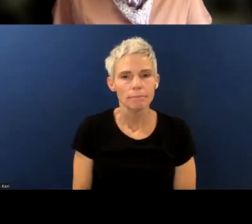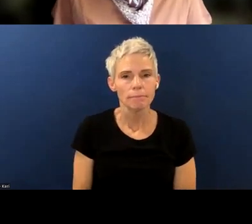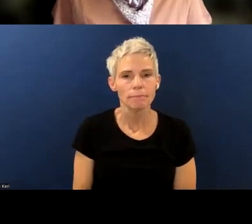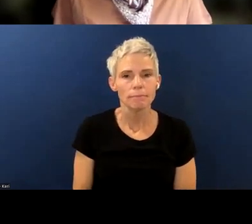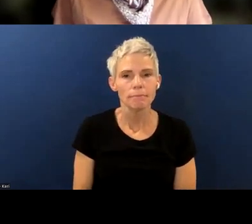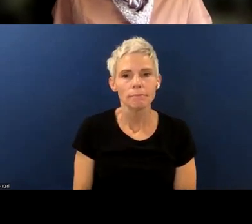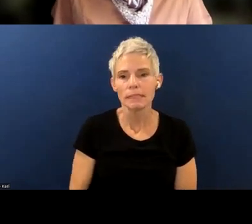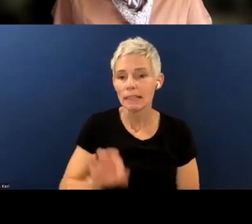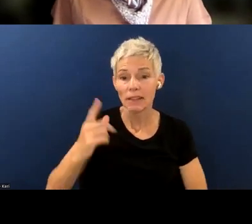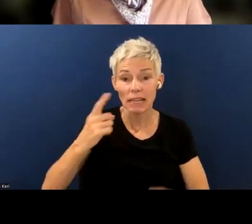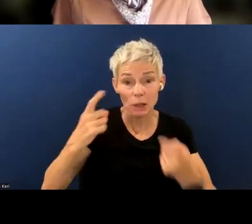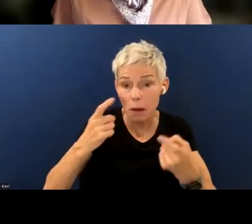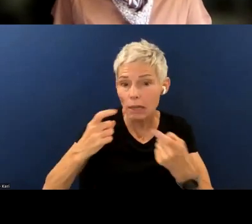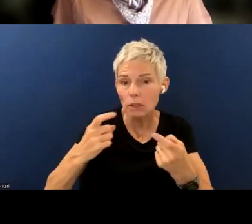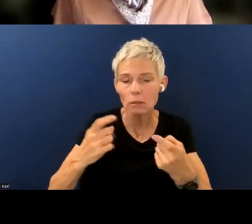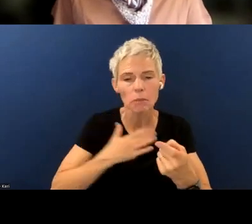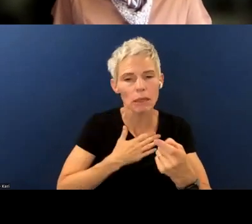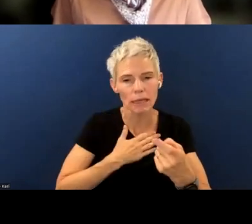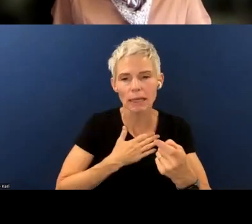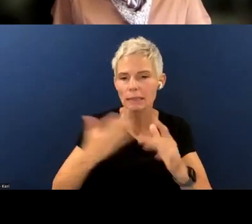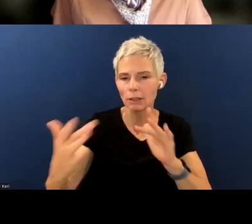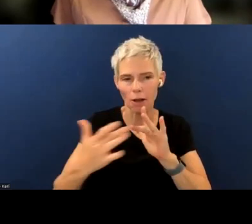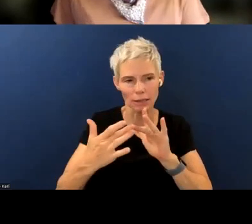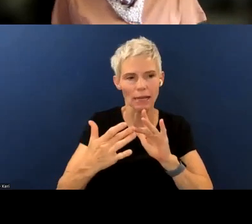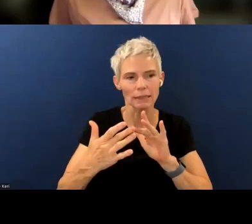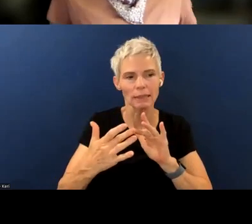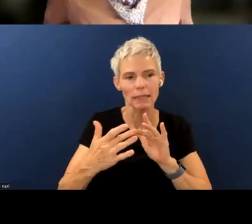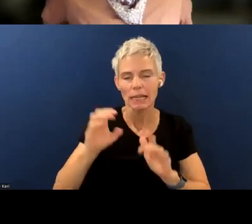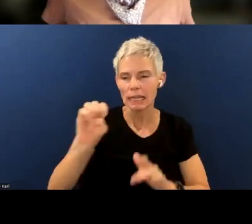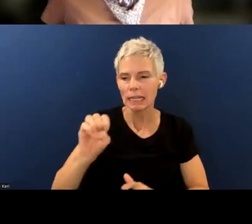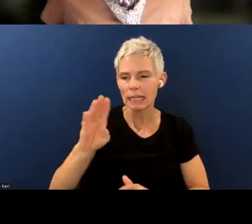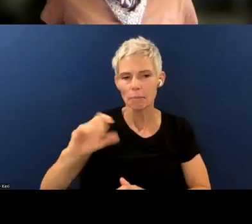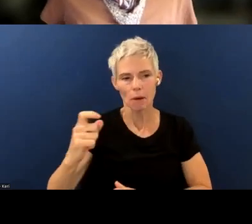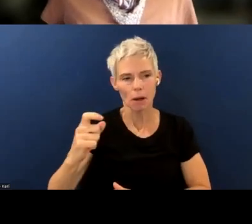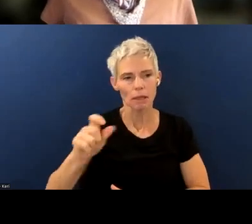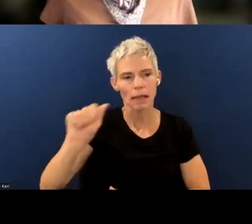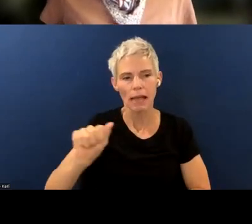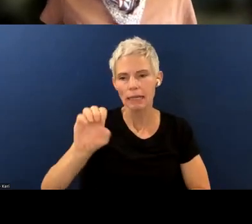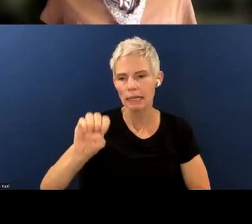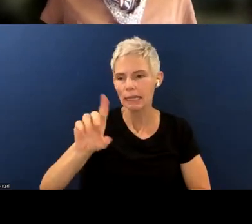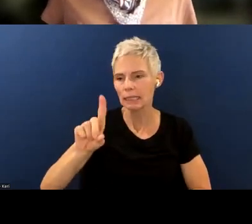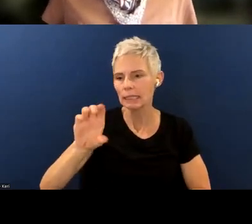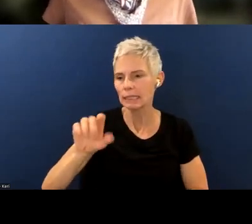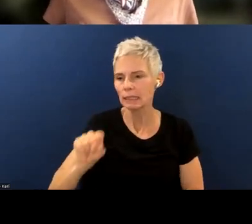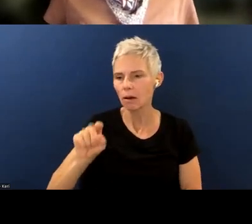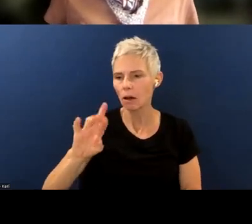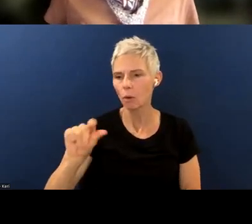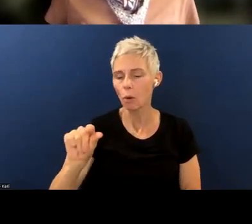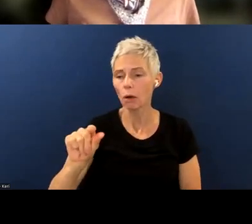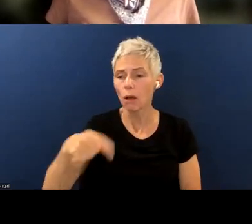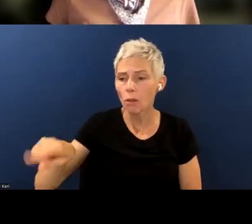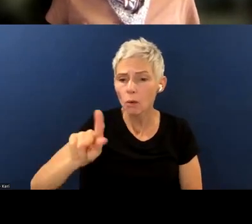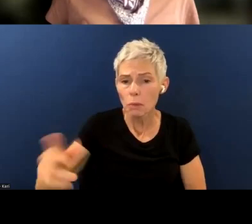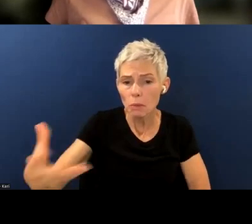If you have questions, you're welcome to contact me, ebox@edc.org. I also just want to thank everybody on this call